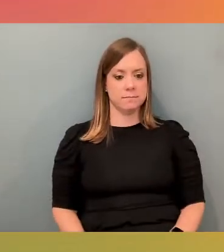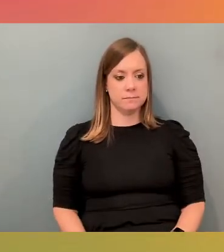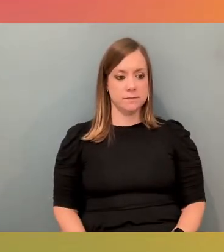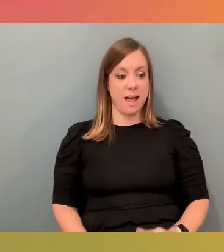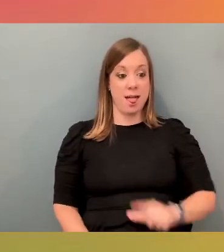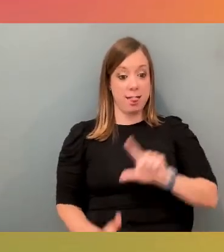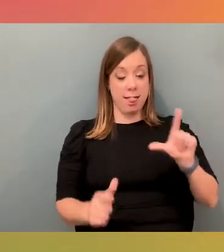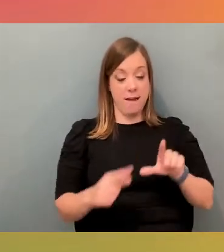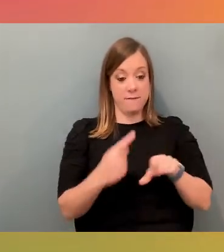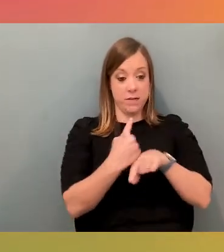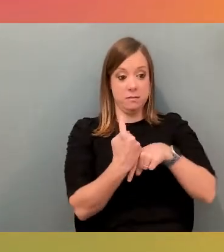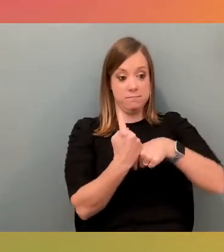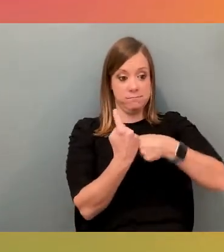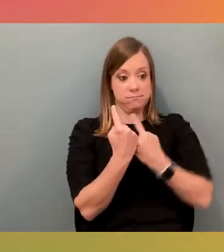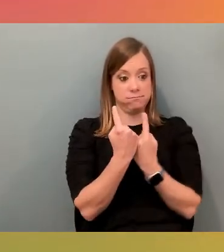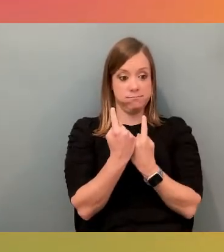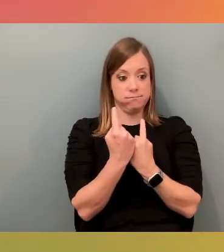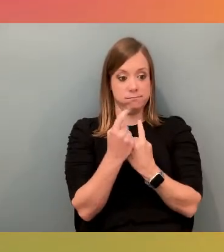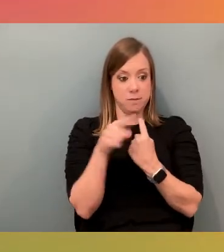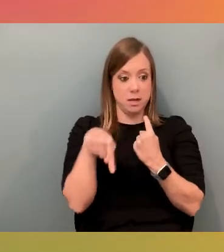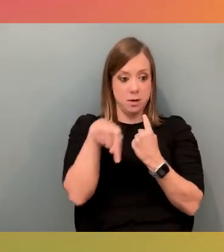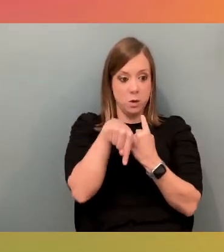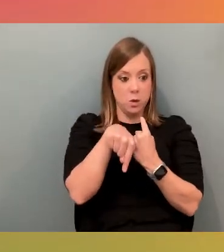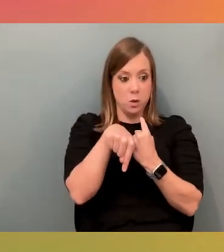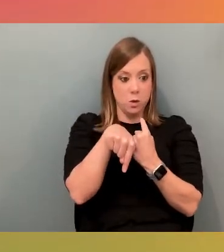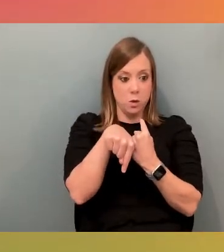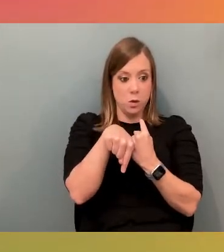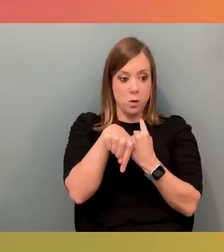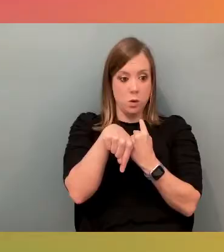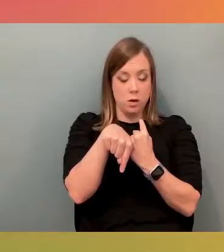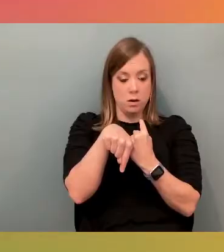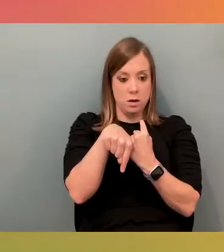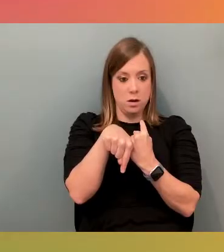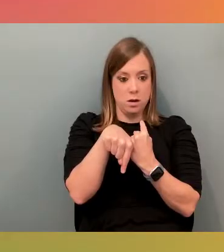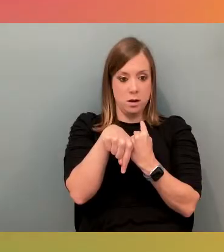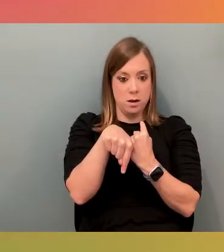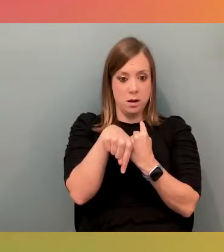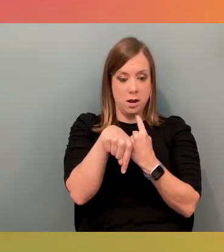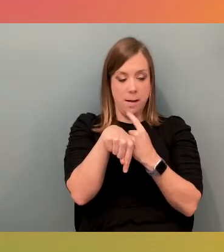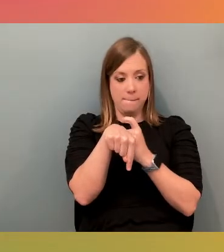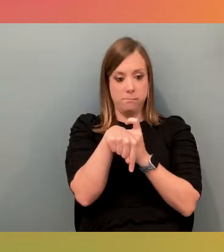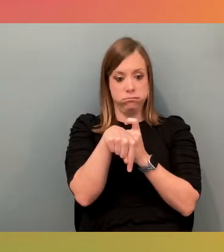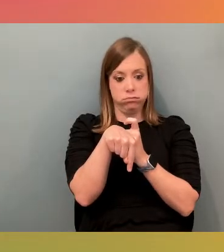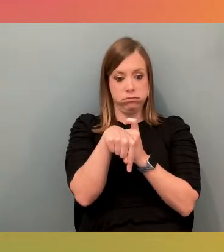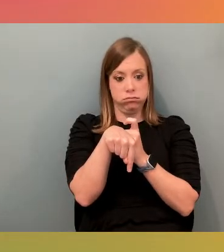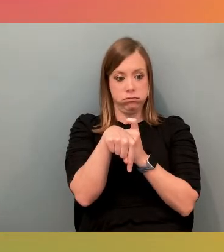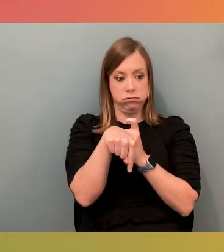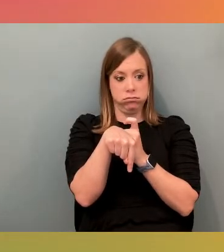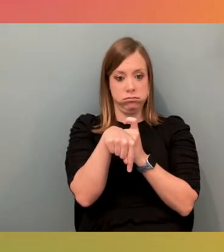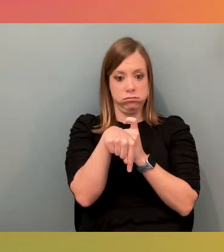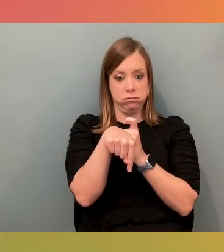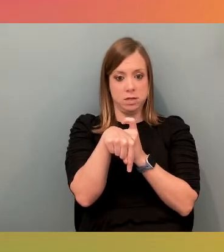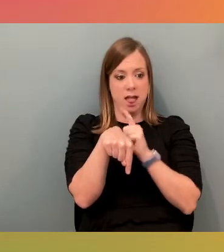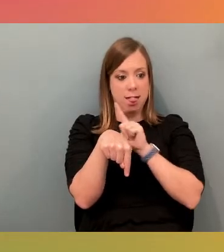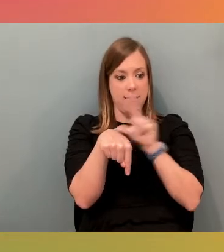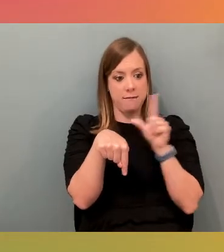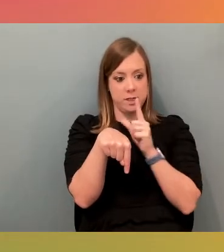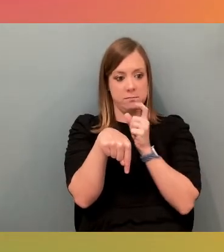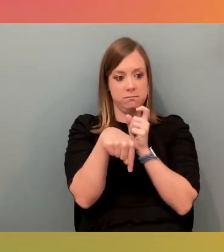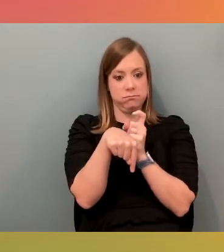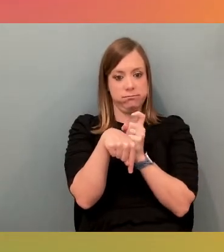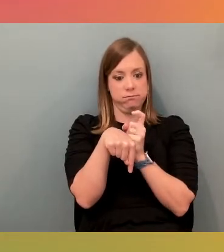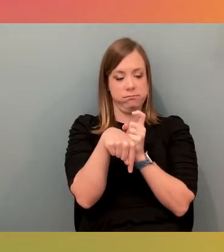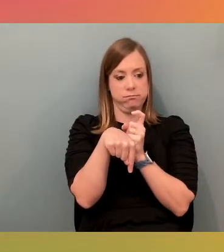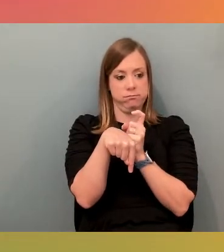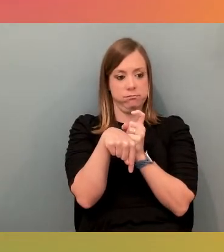up to 3-legged dog. Bend the knee and open the hip. So left knee points up to the sky. Left toes are reaching towards that